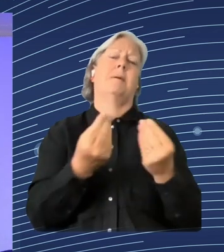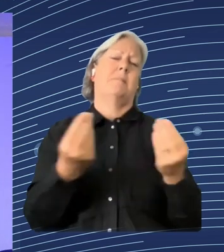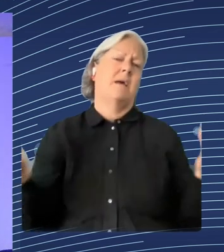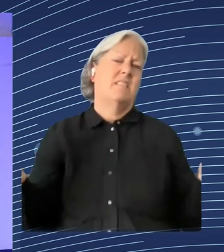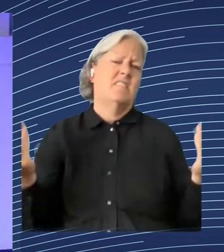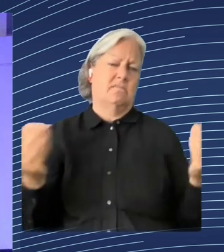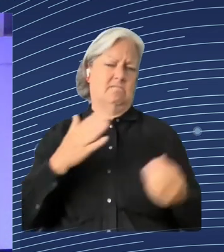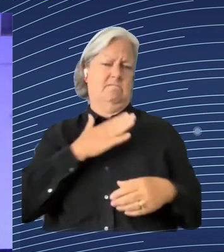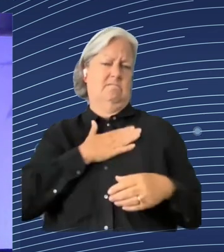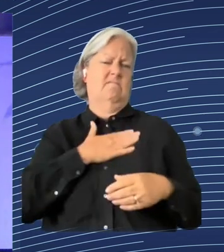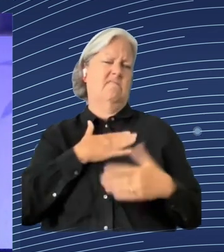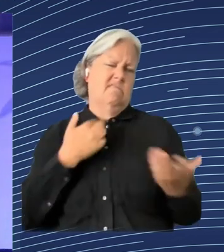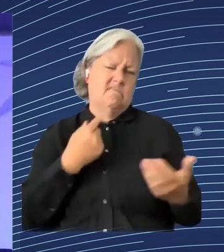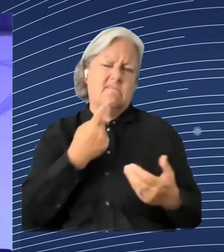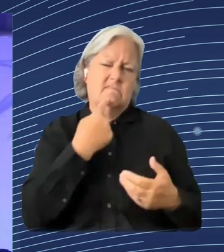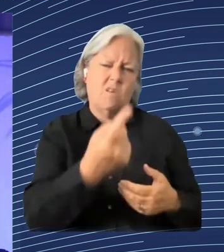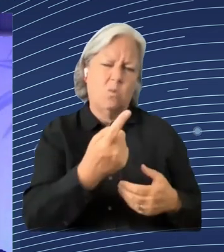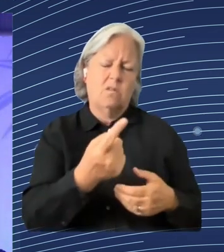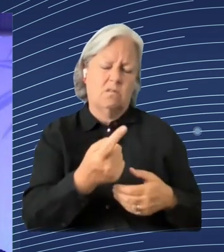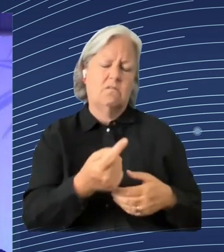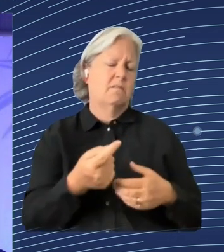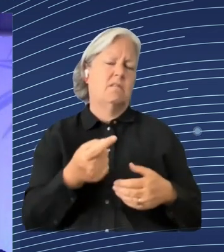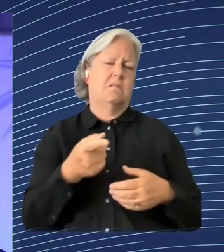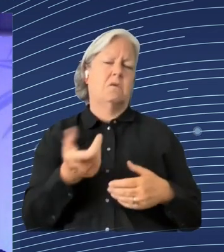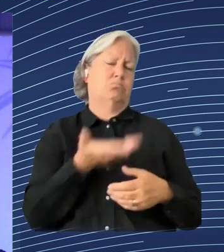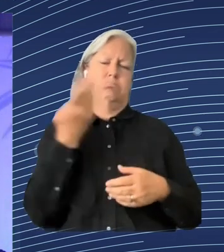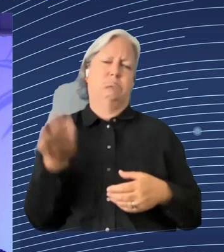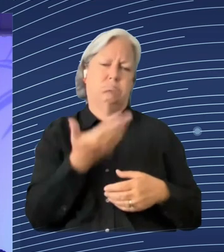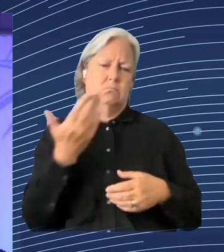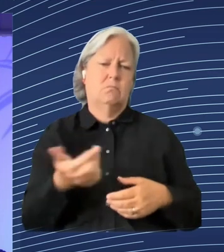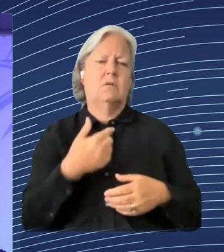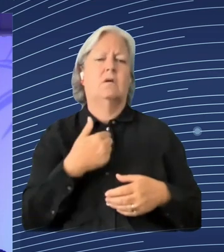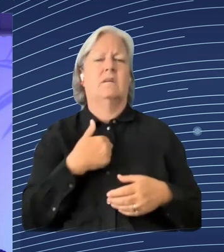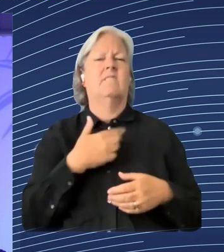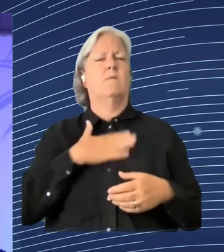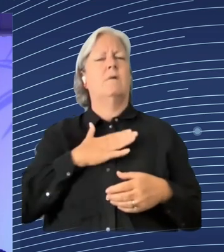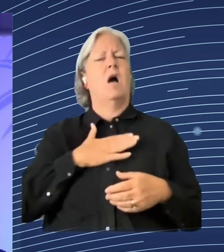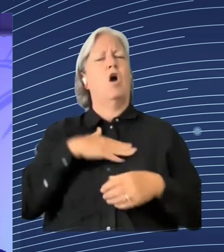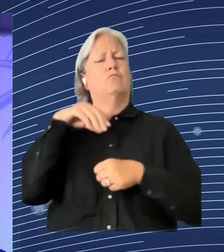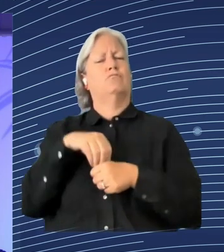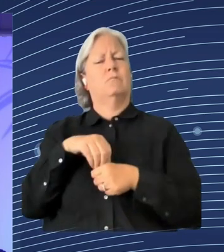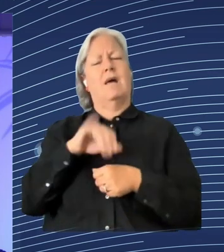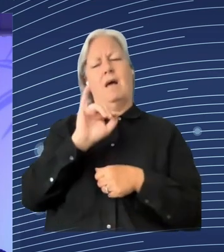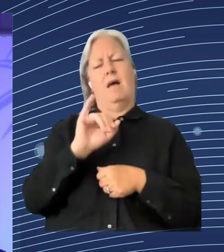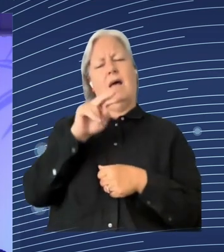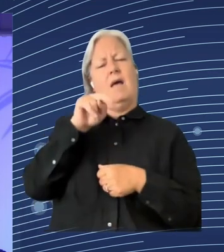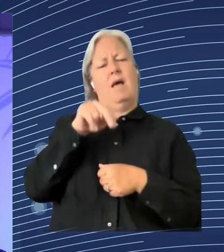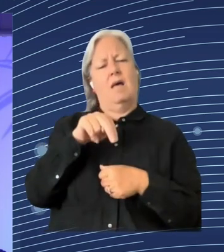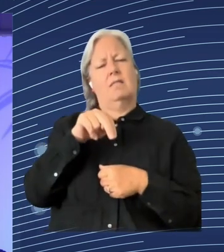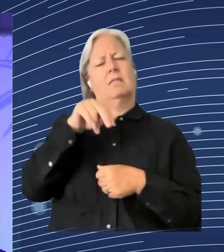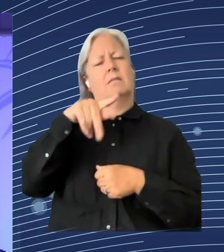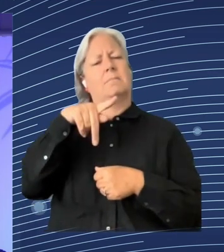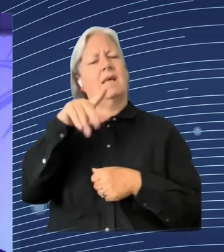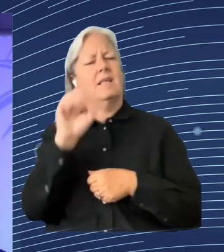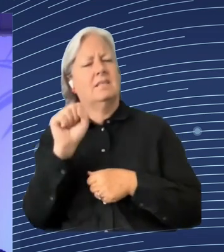I said, and we use data from internal and external